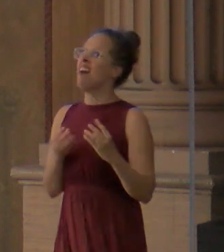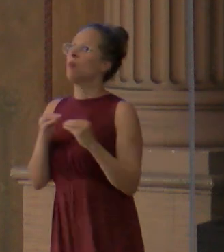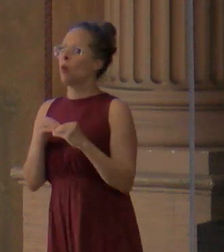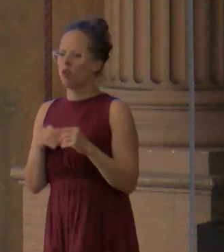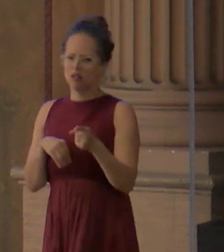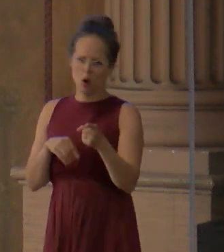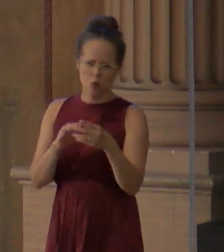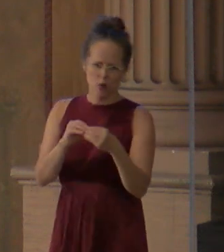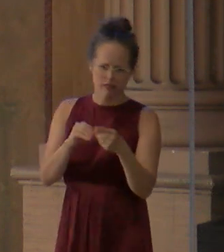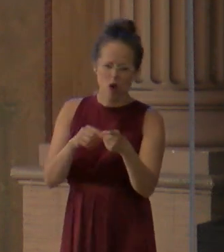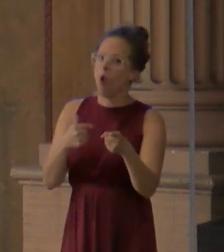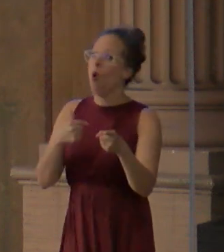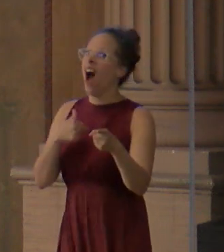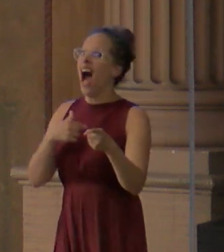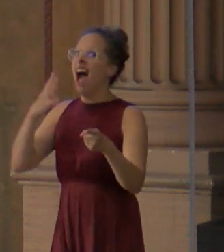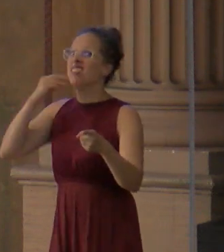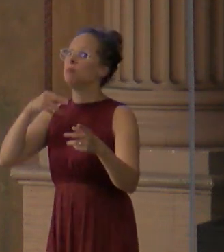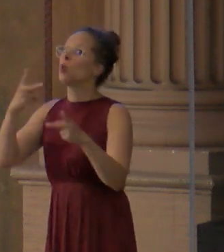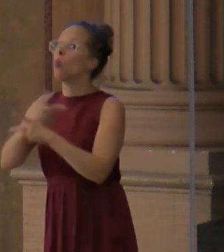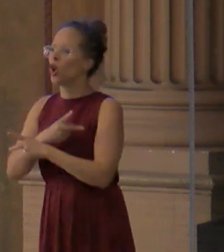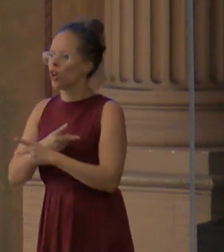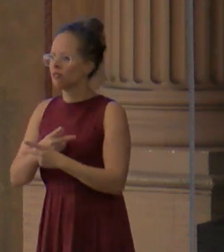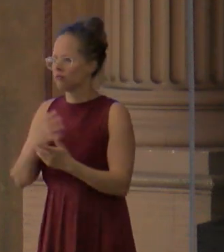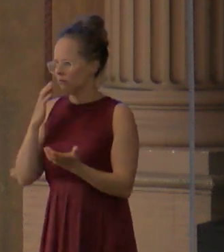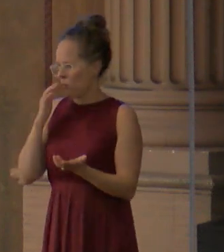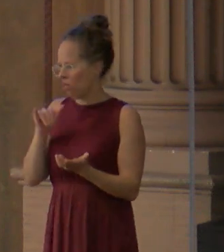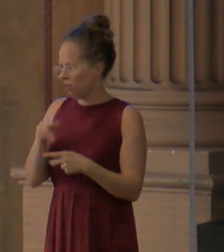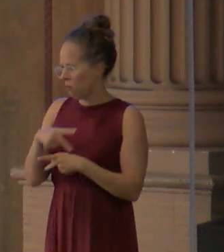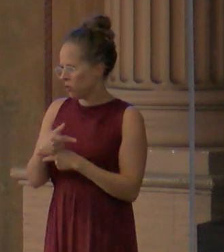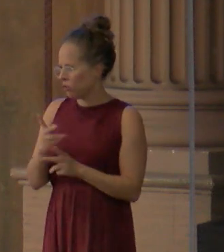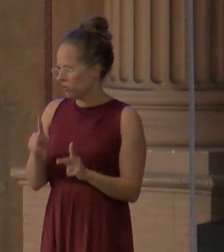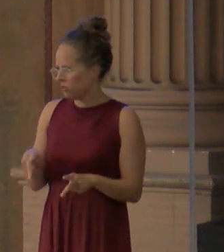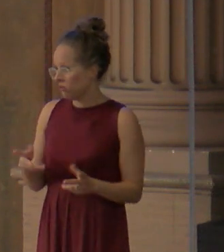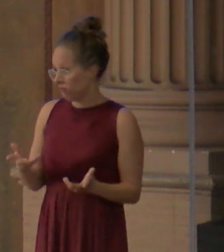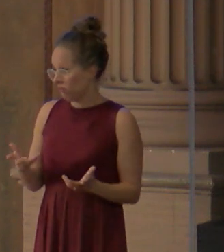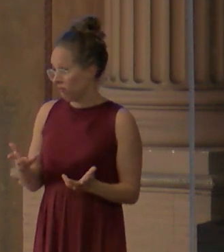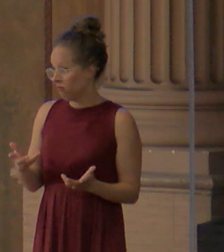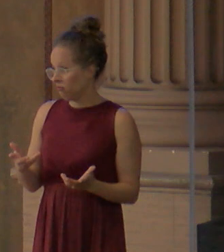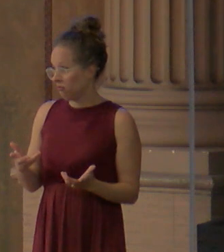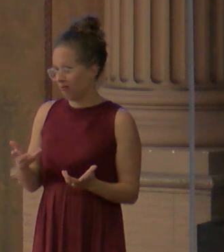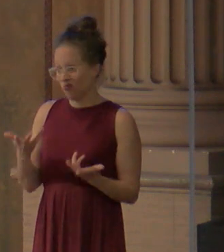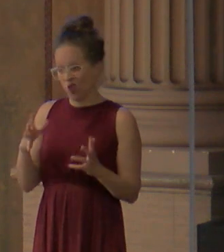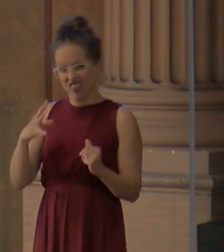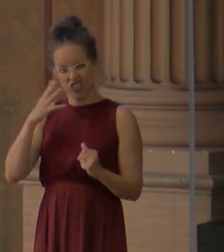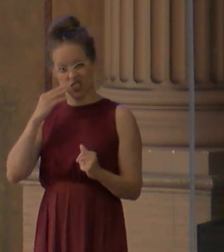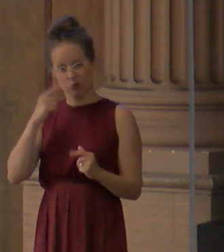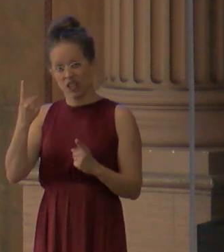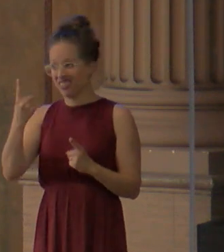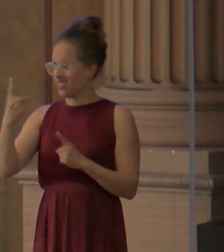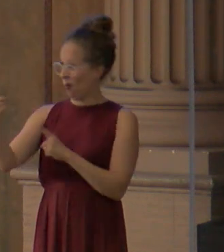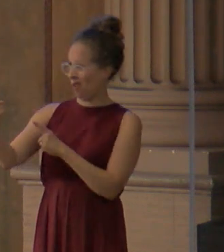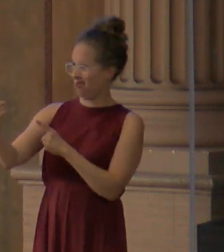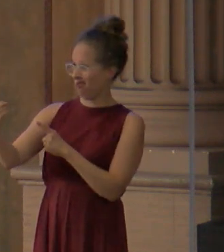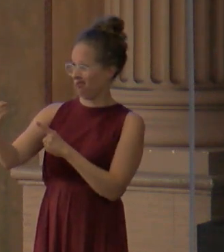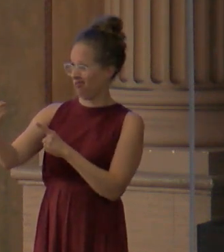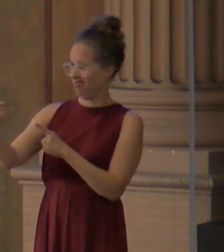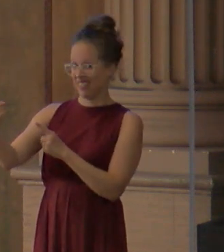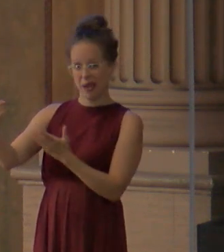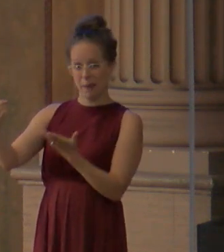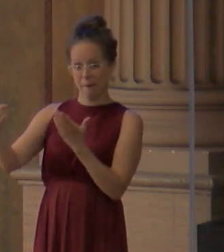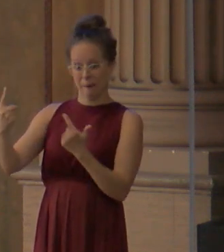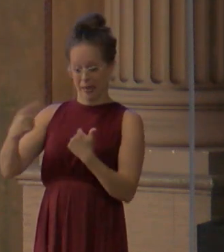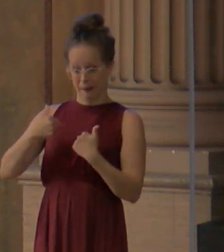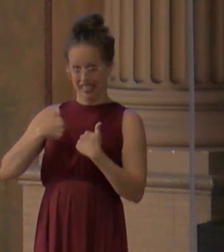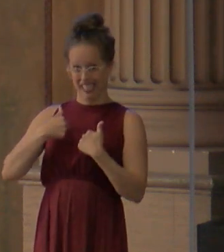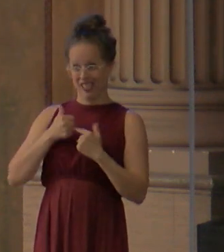or expertise. I can think of that. Anyone been that one-upper? I have. More than you,